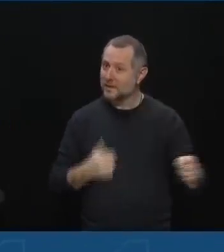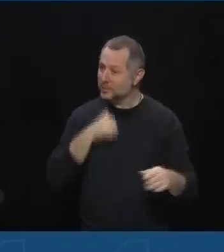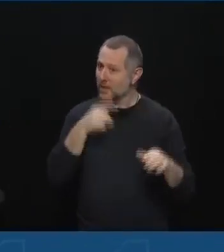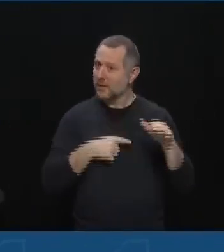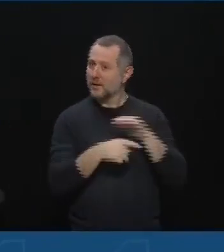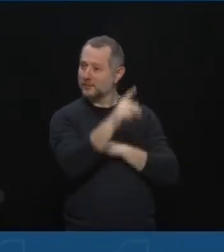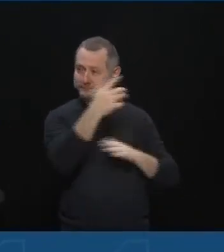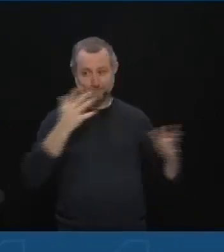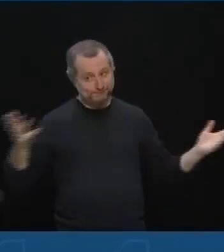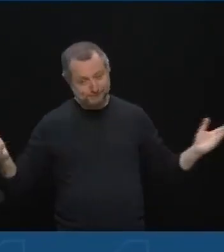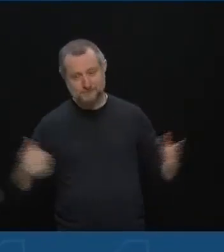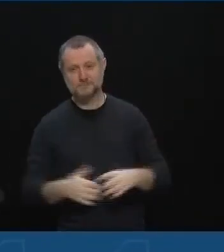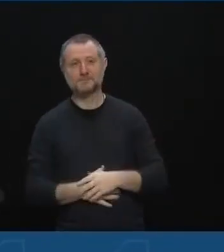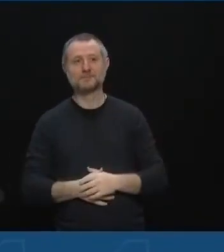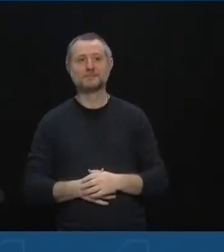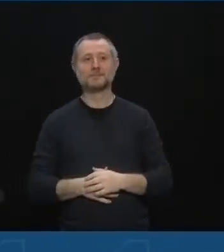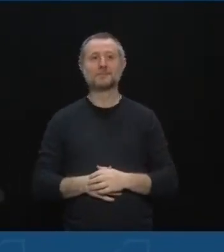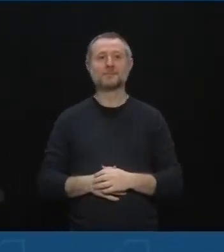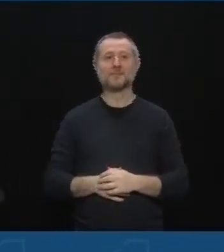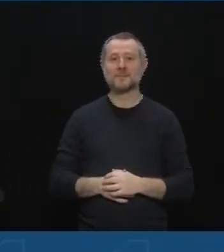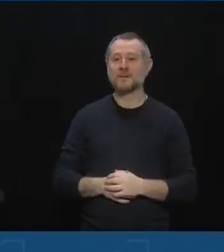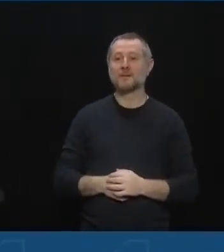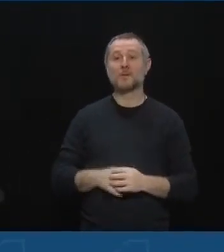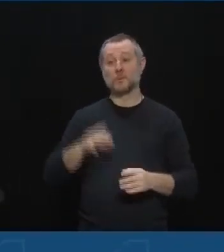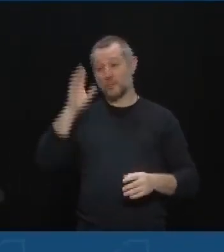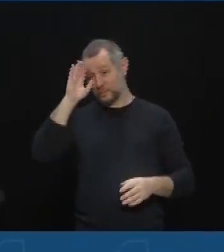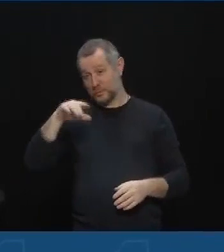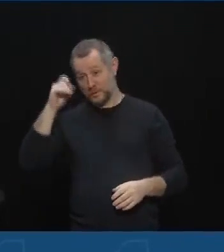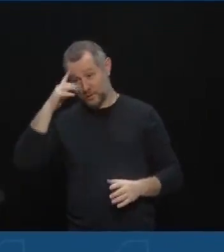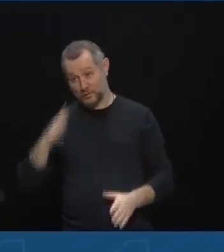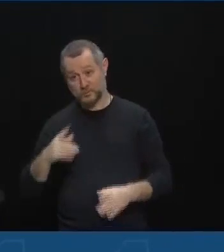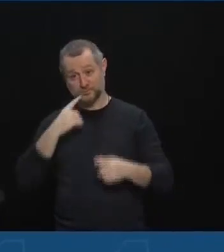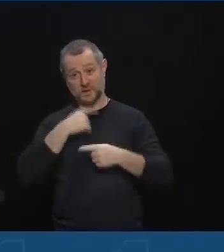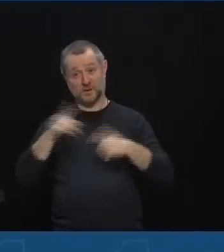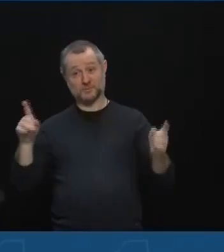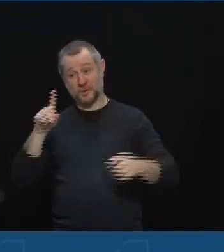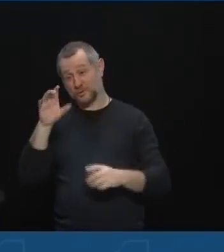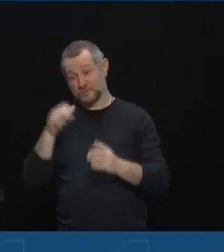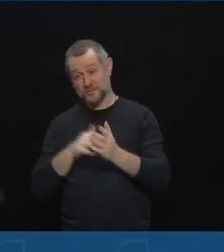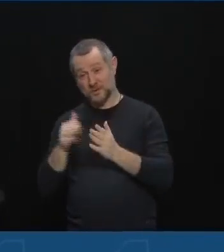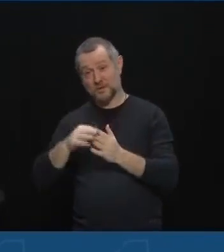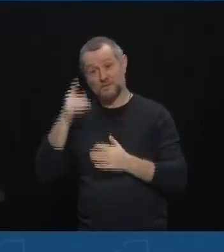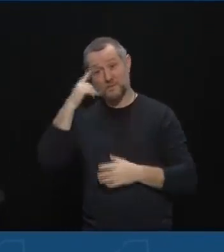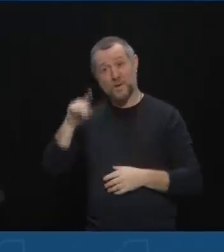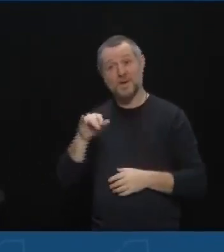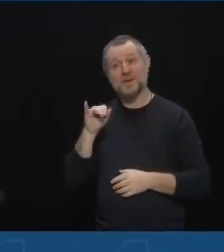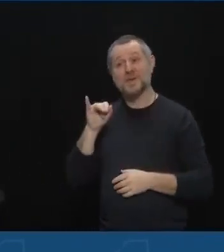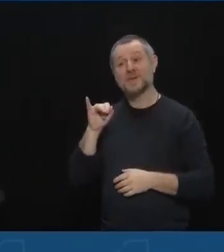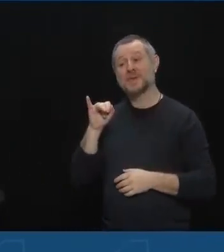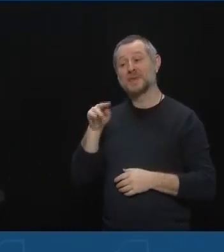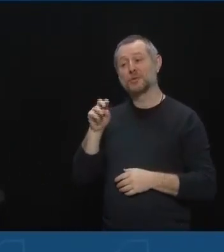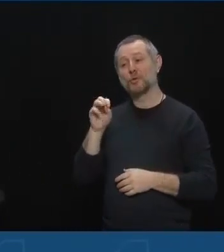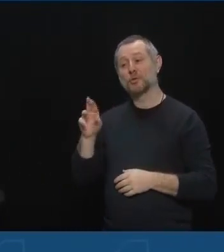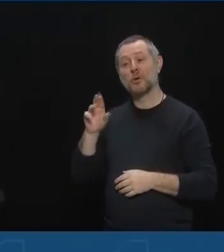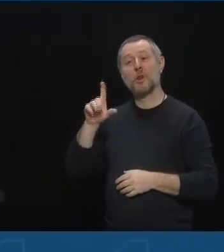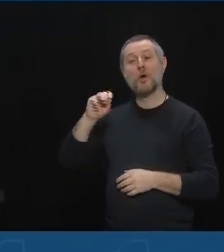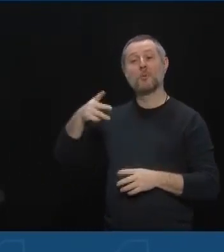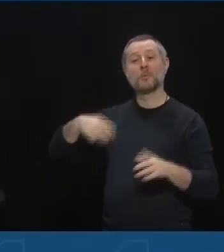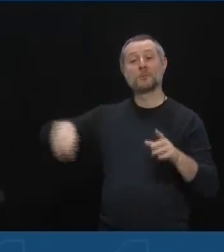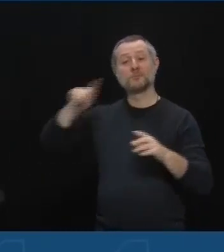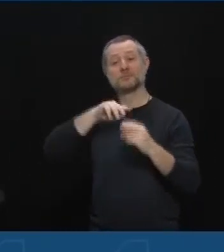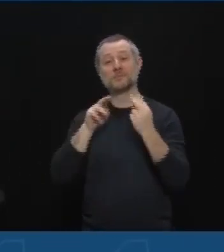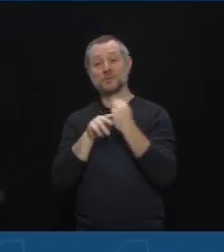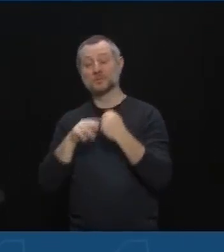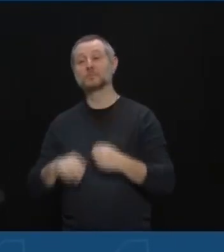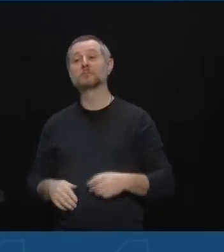Ladies and gentlemen, you know, the governor announced $100 million for the interloop. And I'm telling you, if we were in